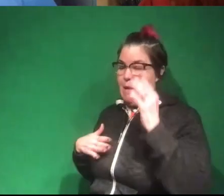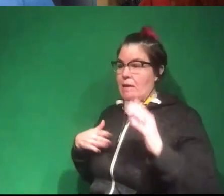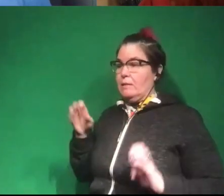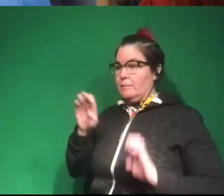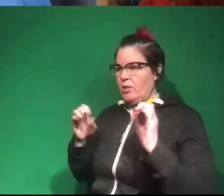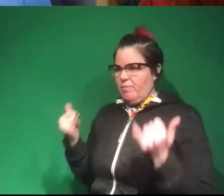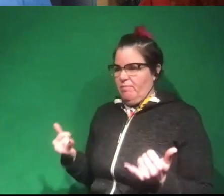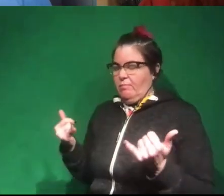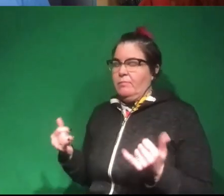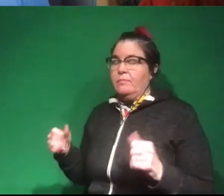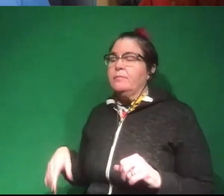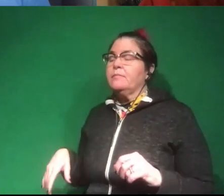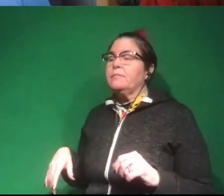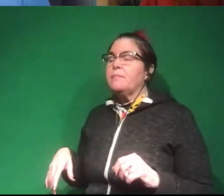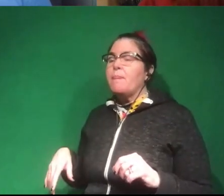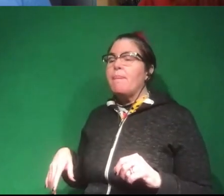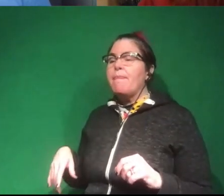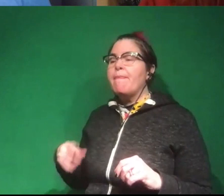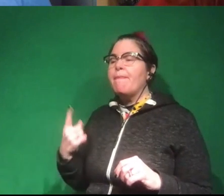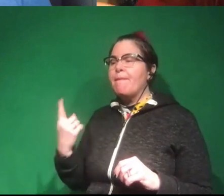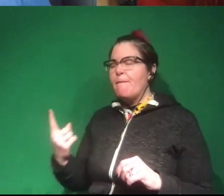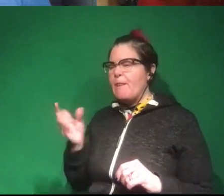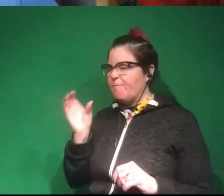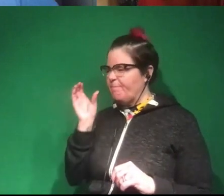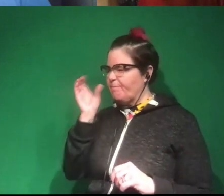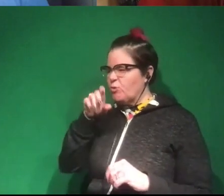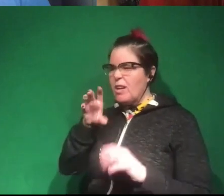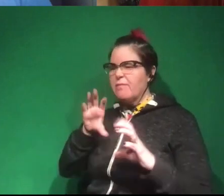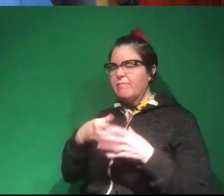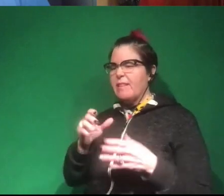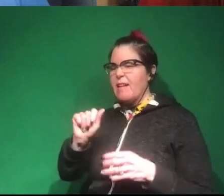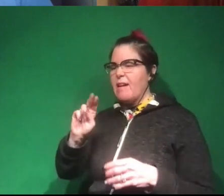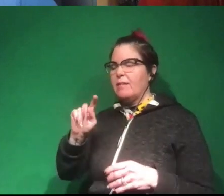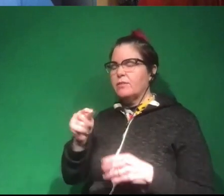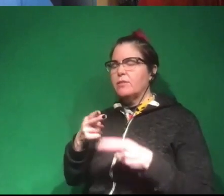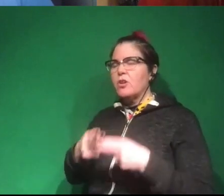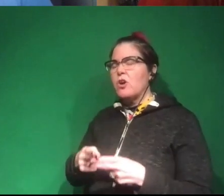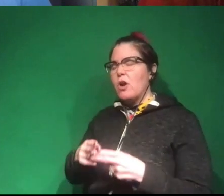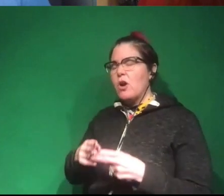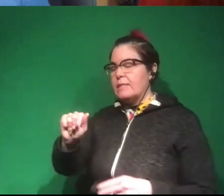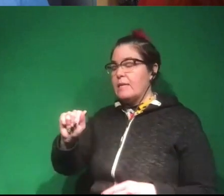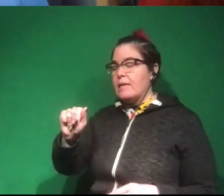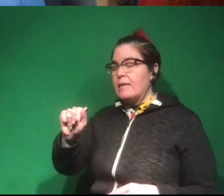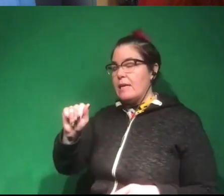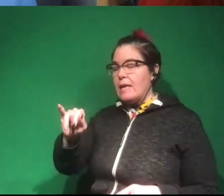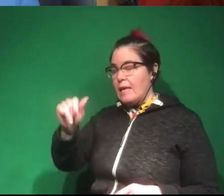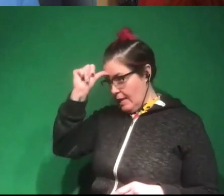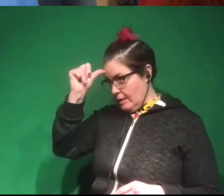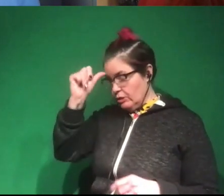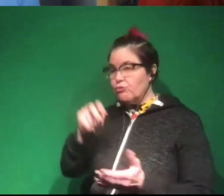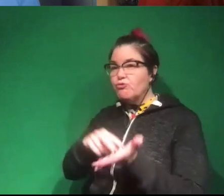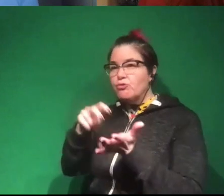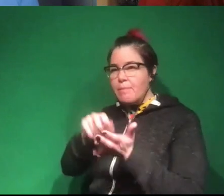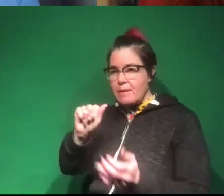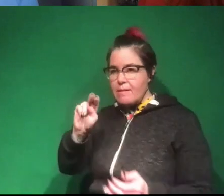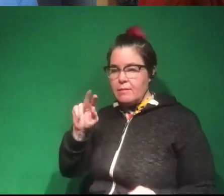now is this one really unusual species of ant called the Indian jumping ant. And most ant colonies,